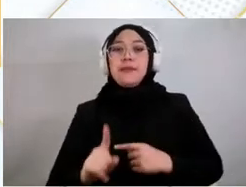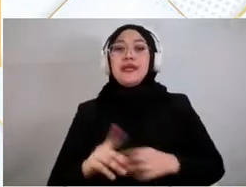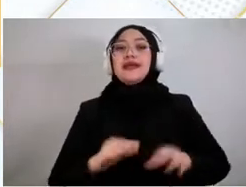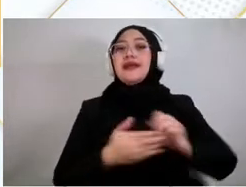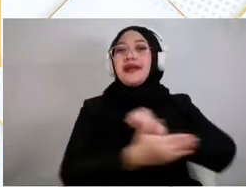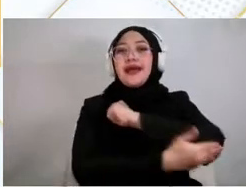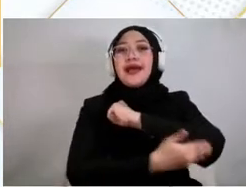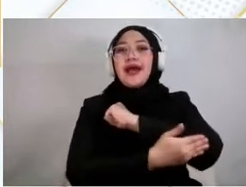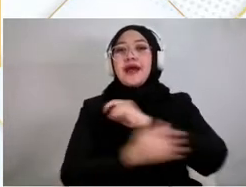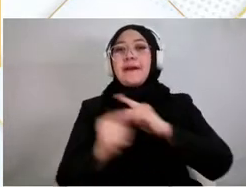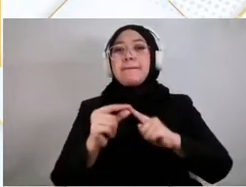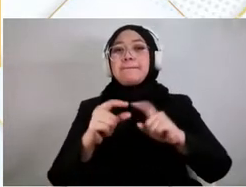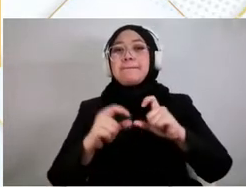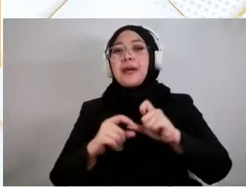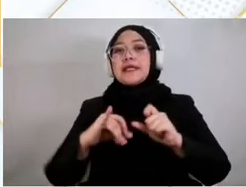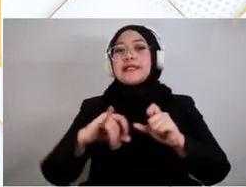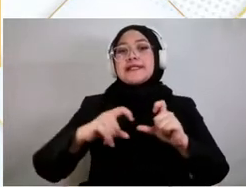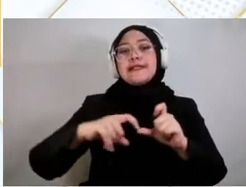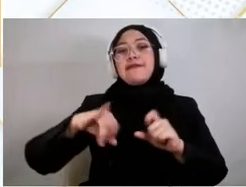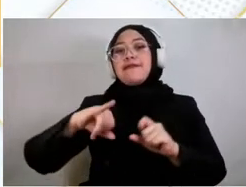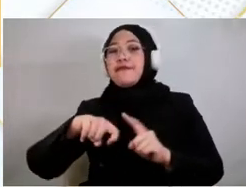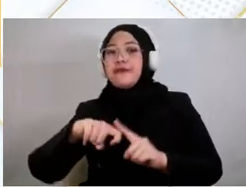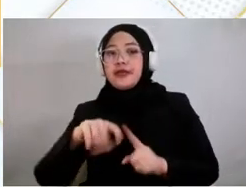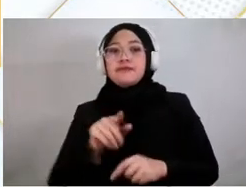in this context,